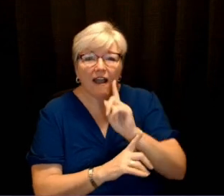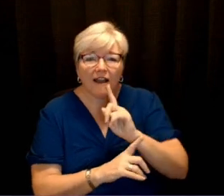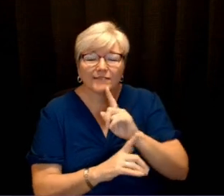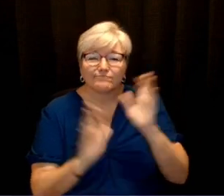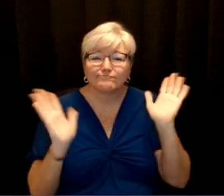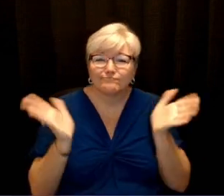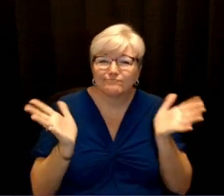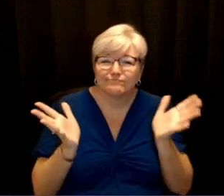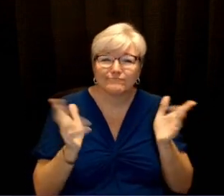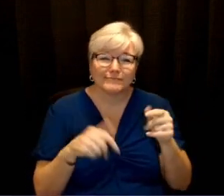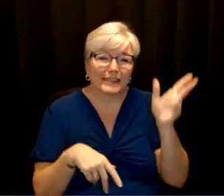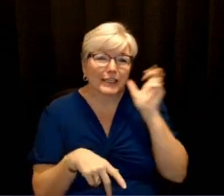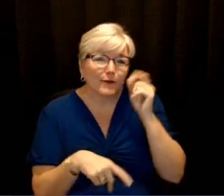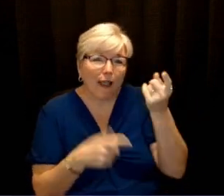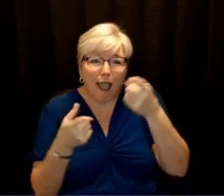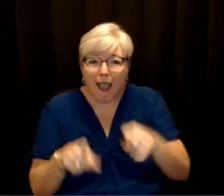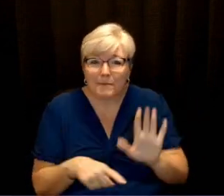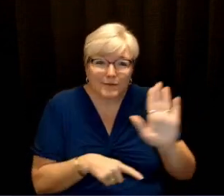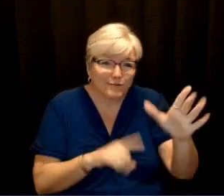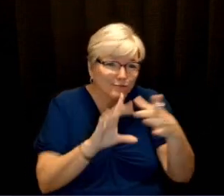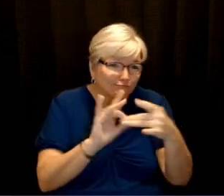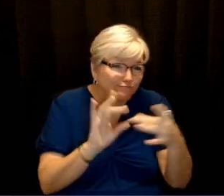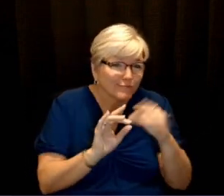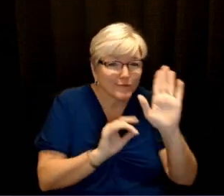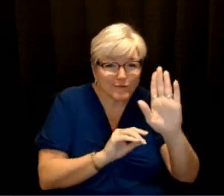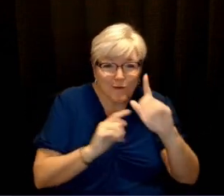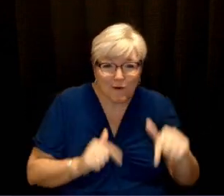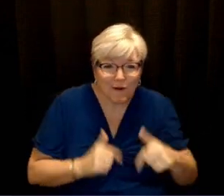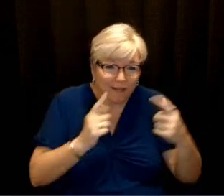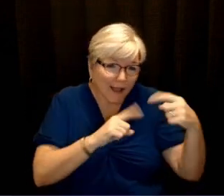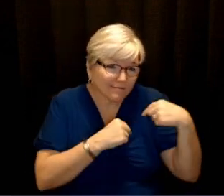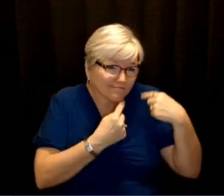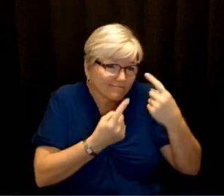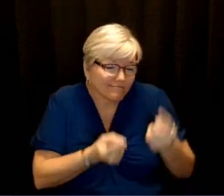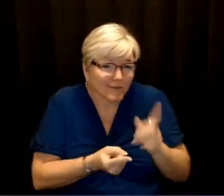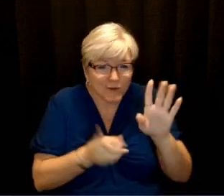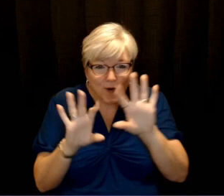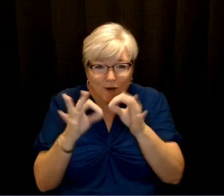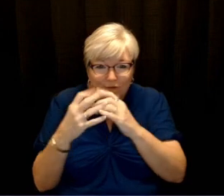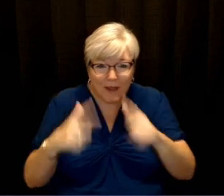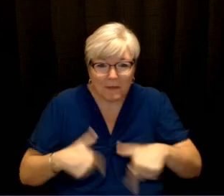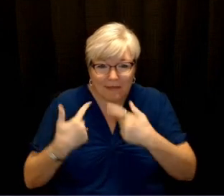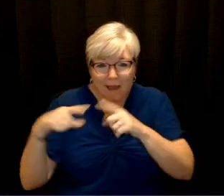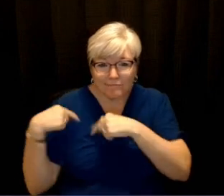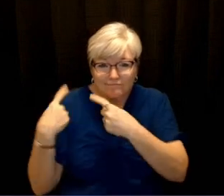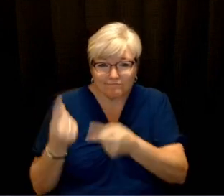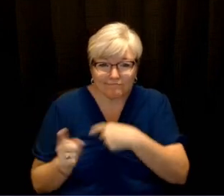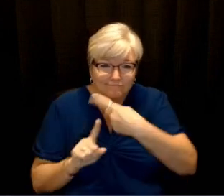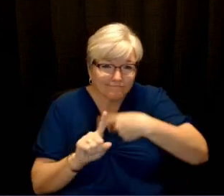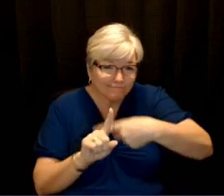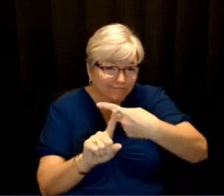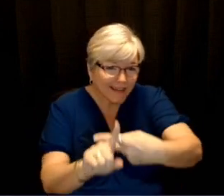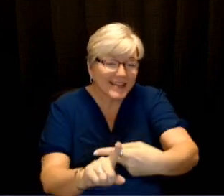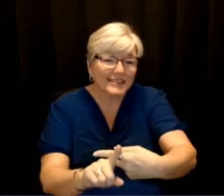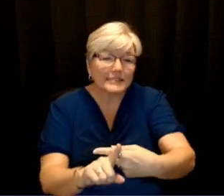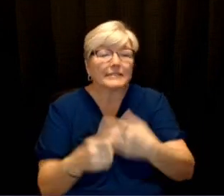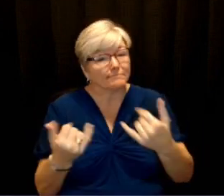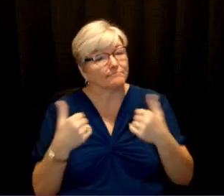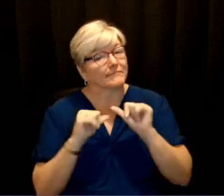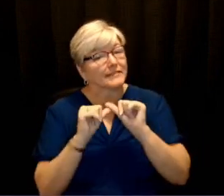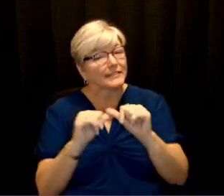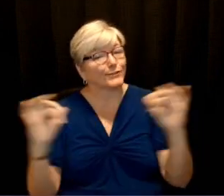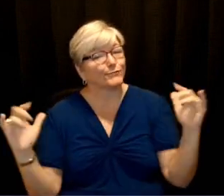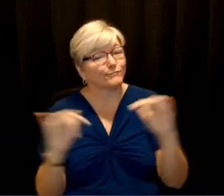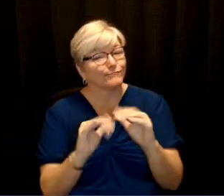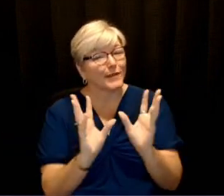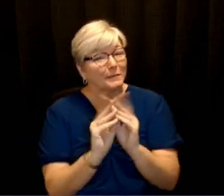be able to get caught up and to hear about the wonderful things that God's been doing through you and in your families over the past several months. We're going